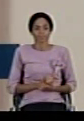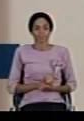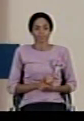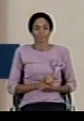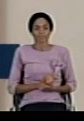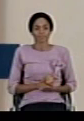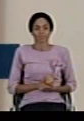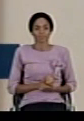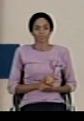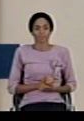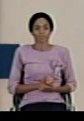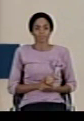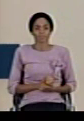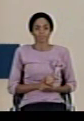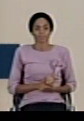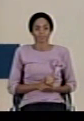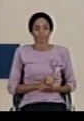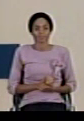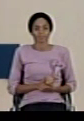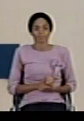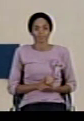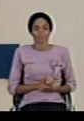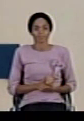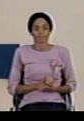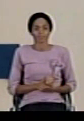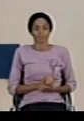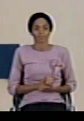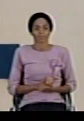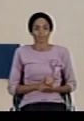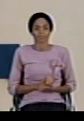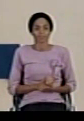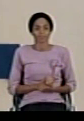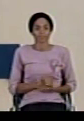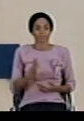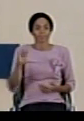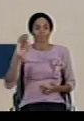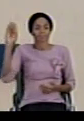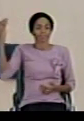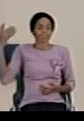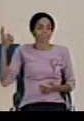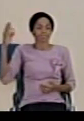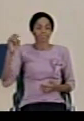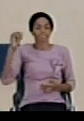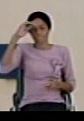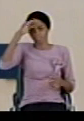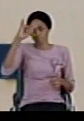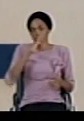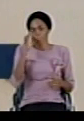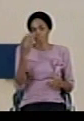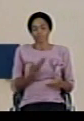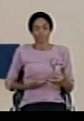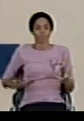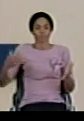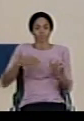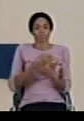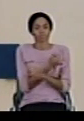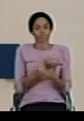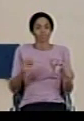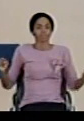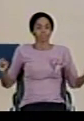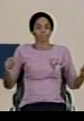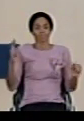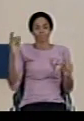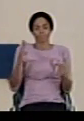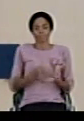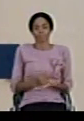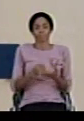If I end up, this is precisely old Bagada group. By the grace of God, I am born again, and the Lord has been helping me.